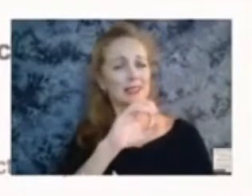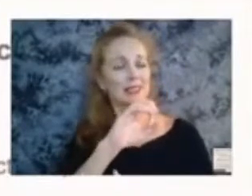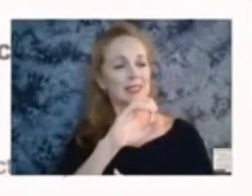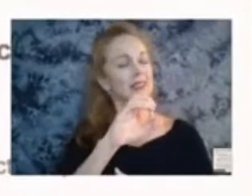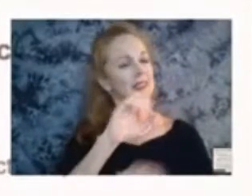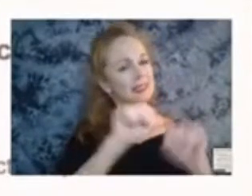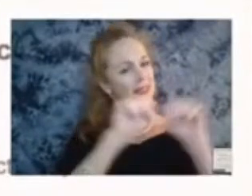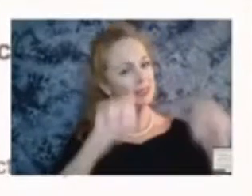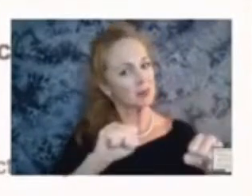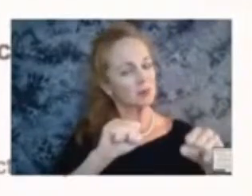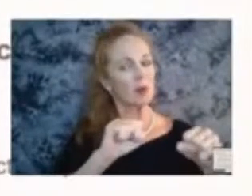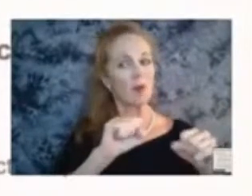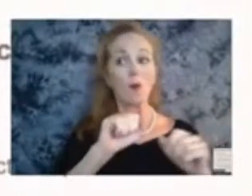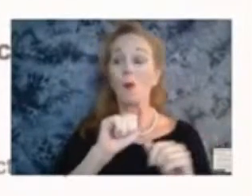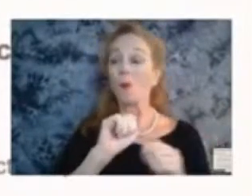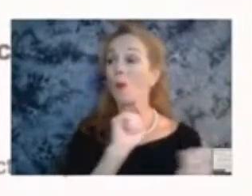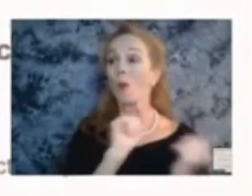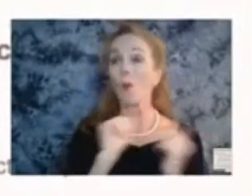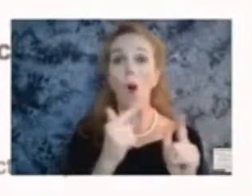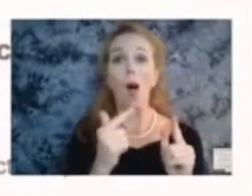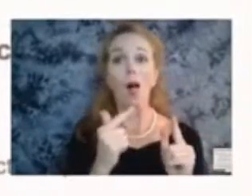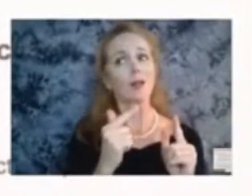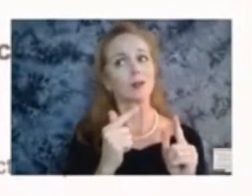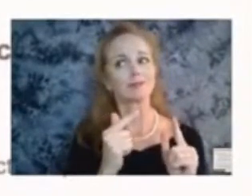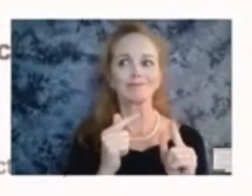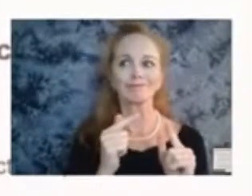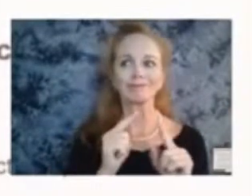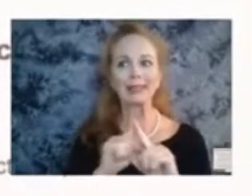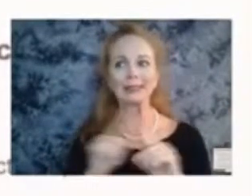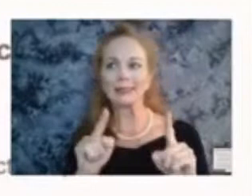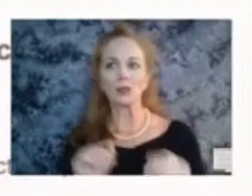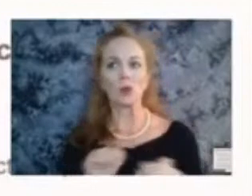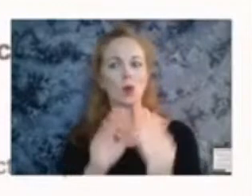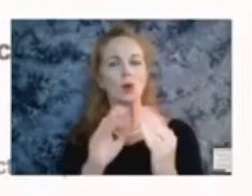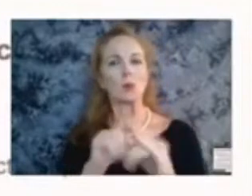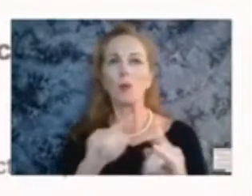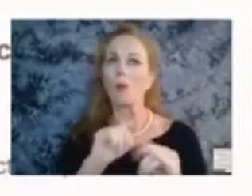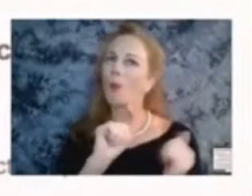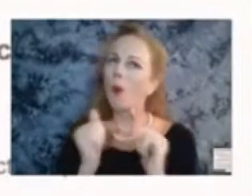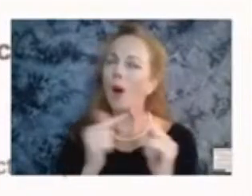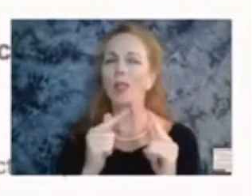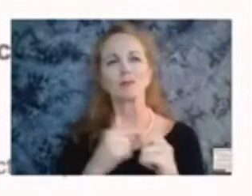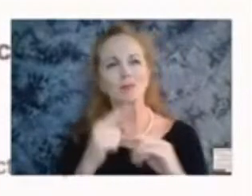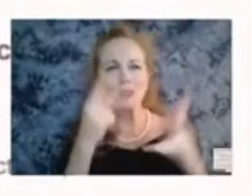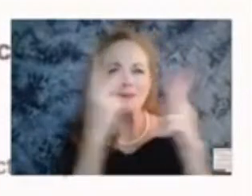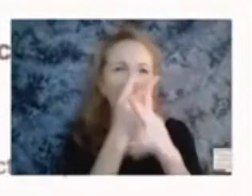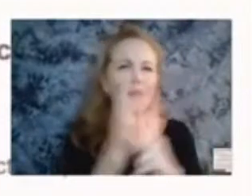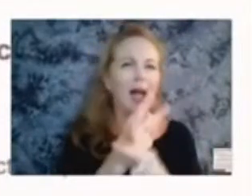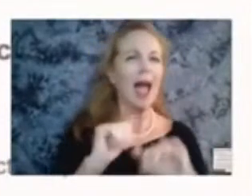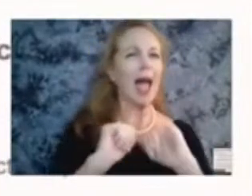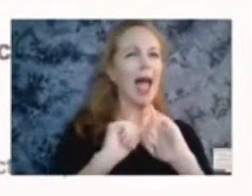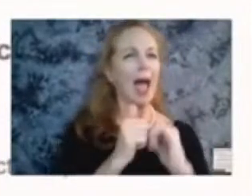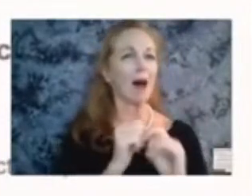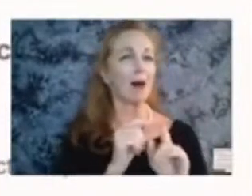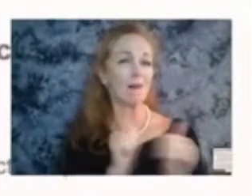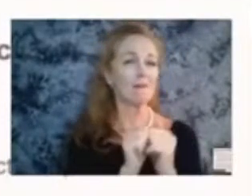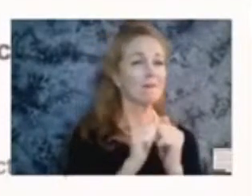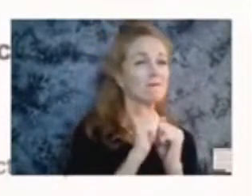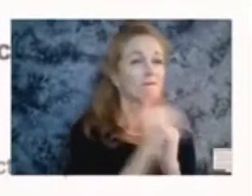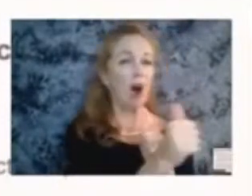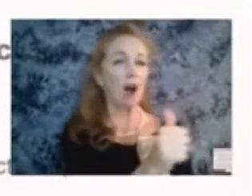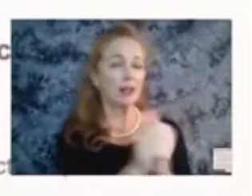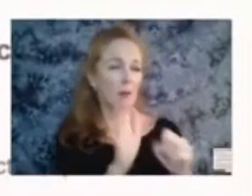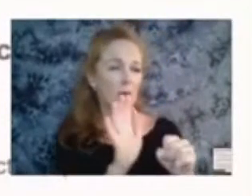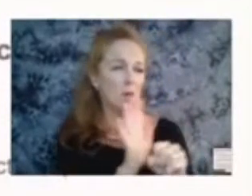are looking at how far can we push for the upgrades for our MERV rating on our